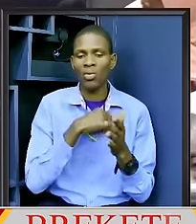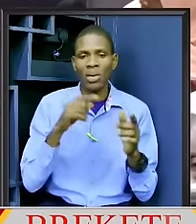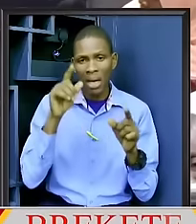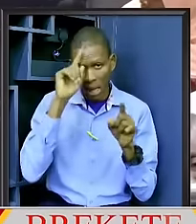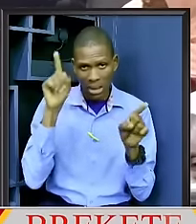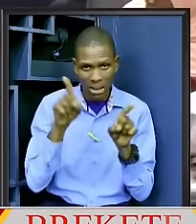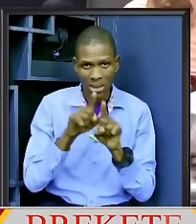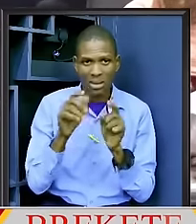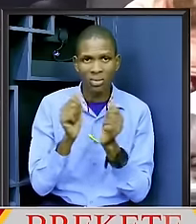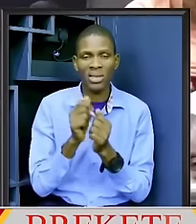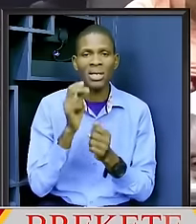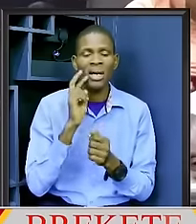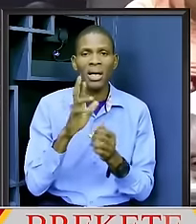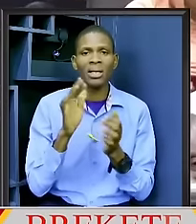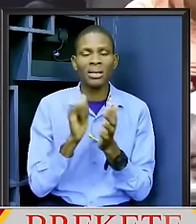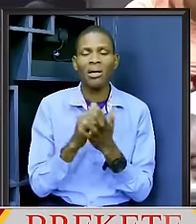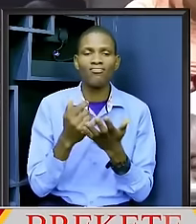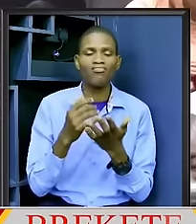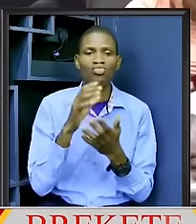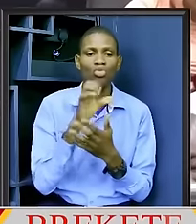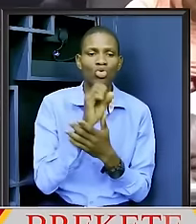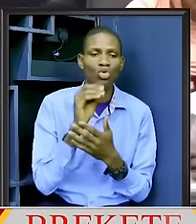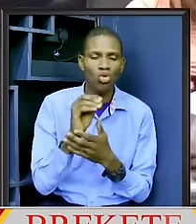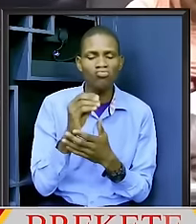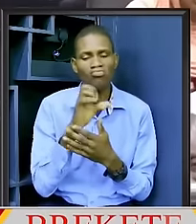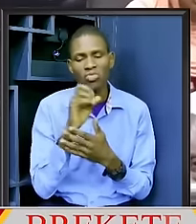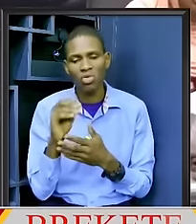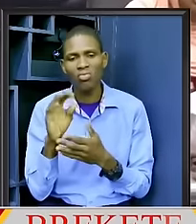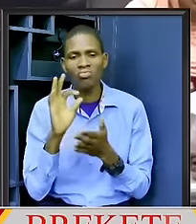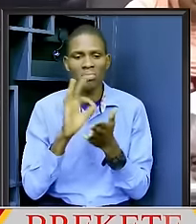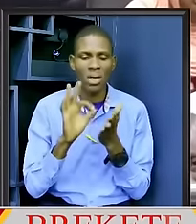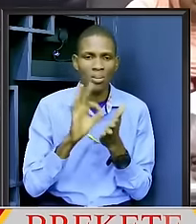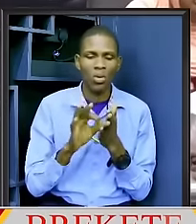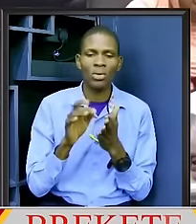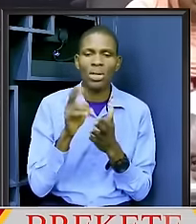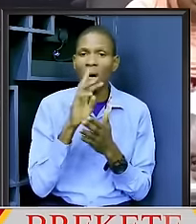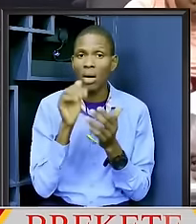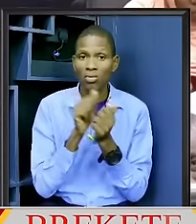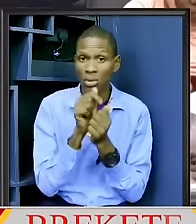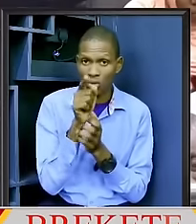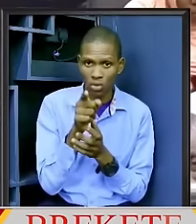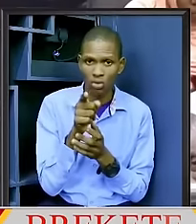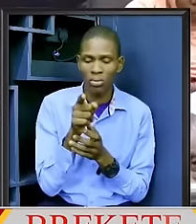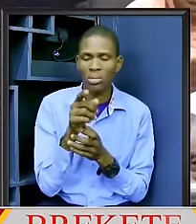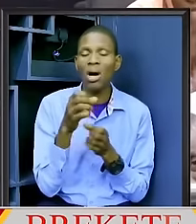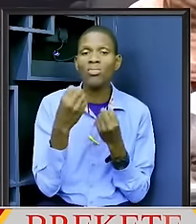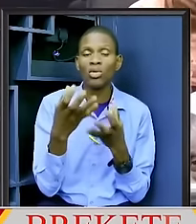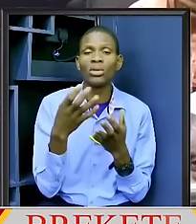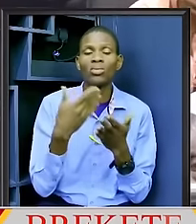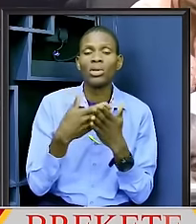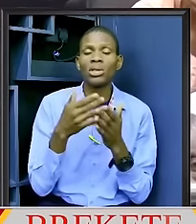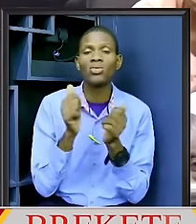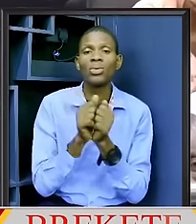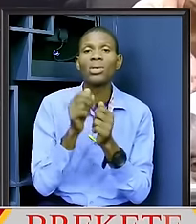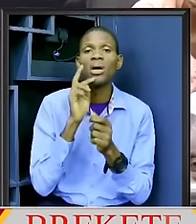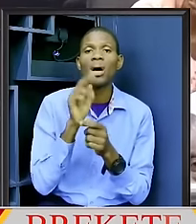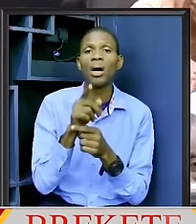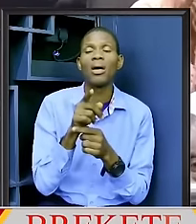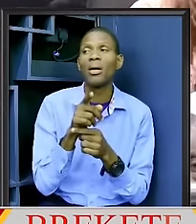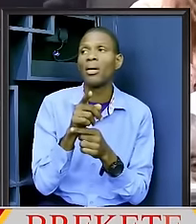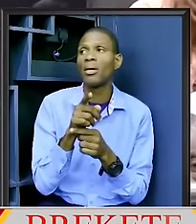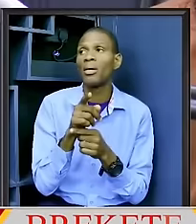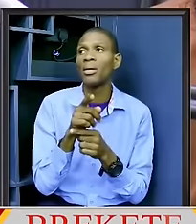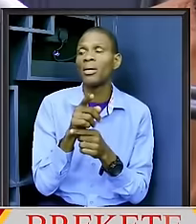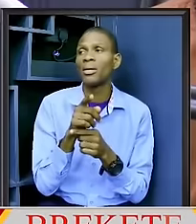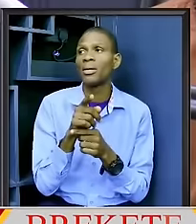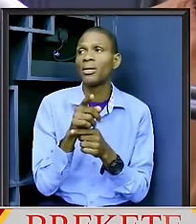her that so amount are with you. How much be the amount we will not